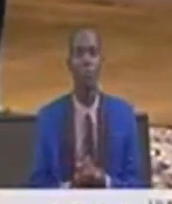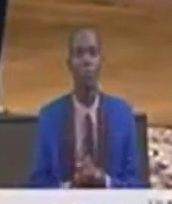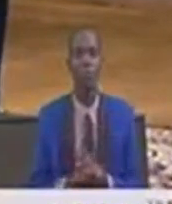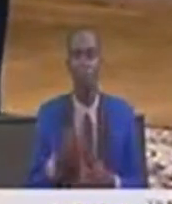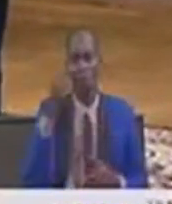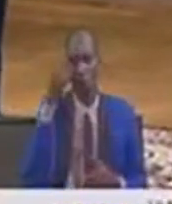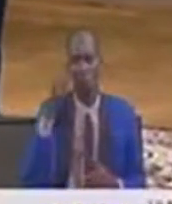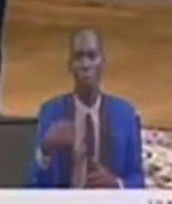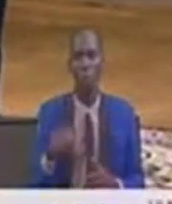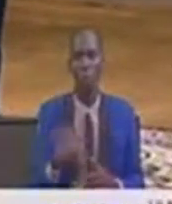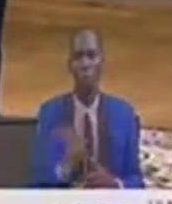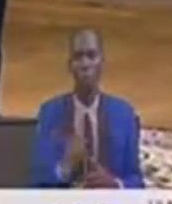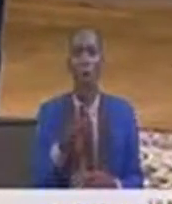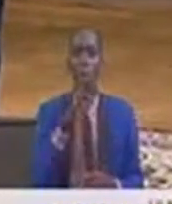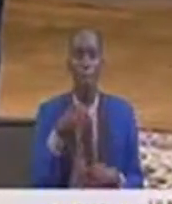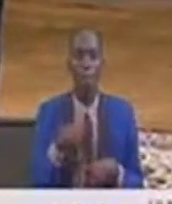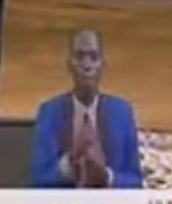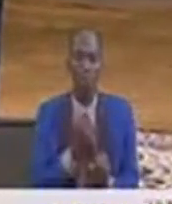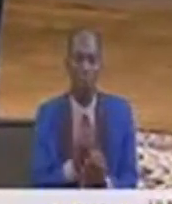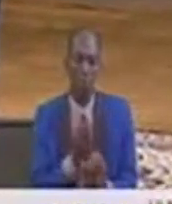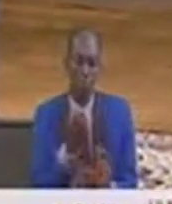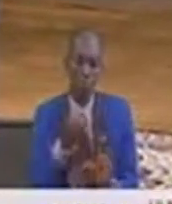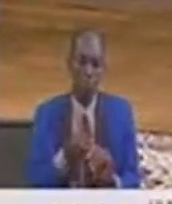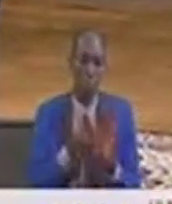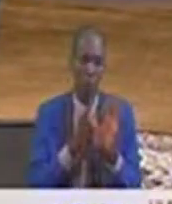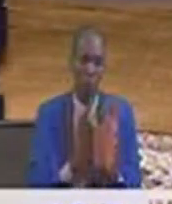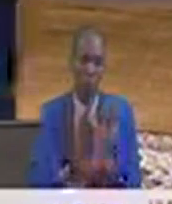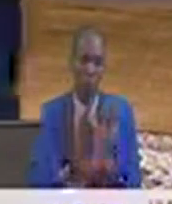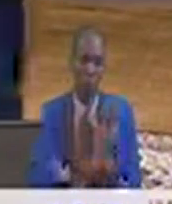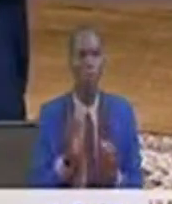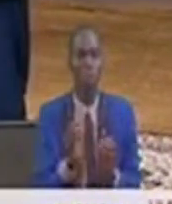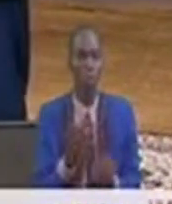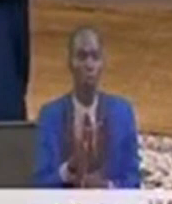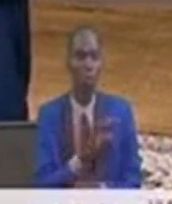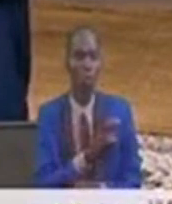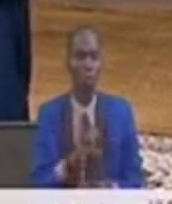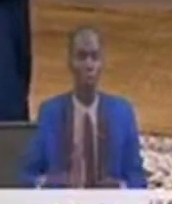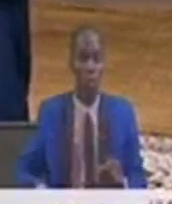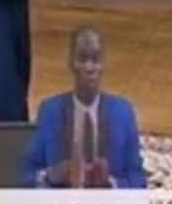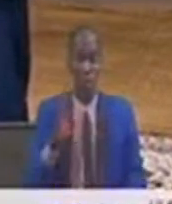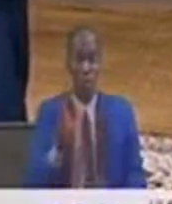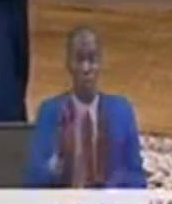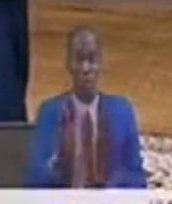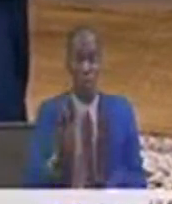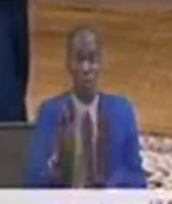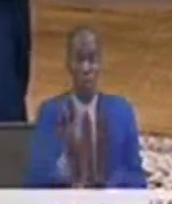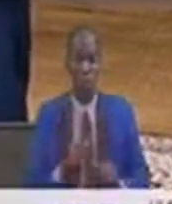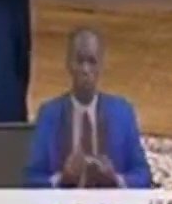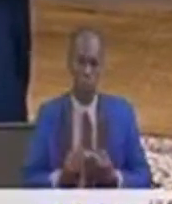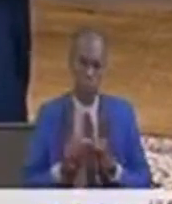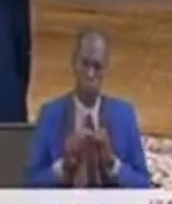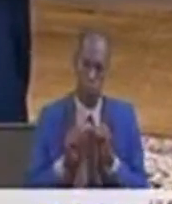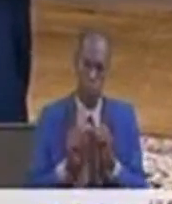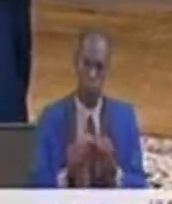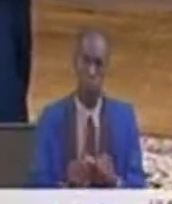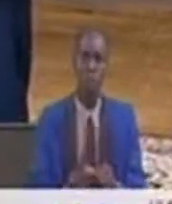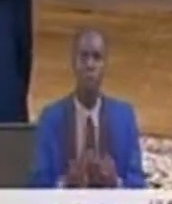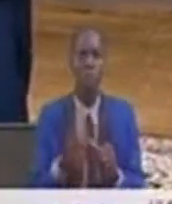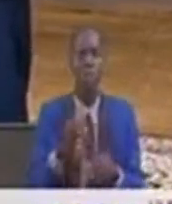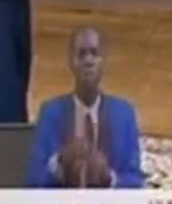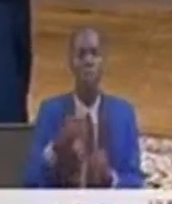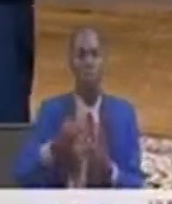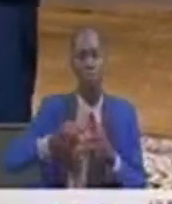for we are made partakers of Christ if we hold the beginning of